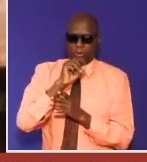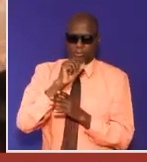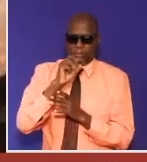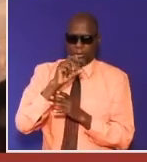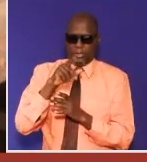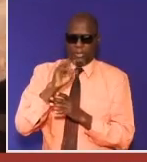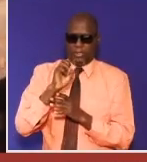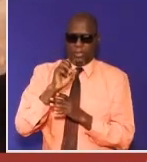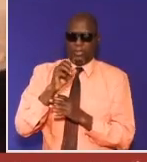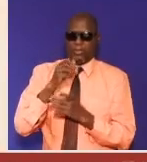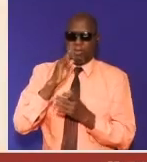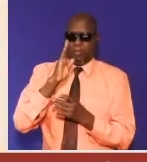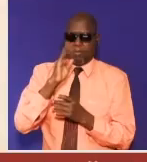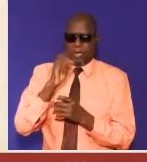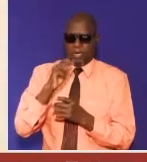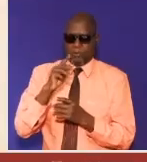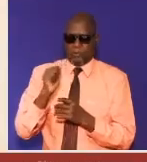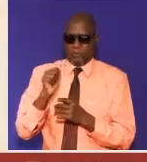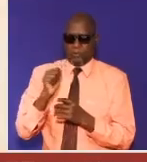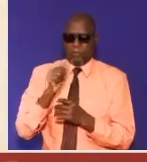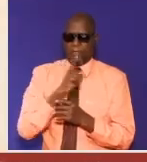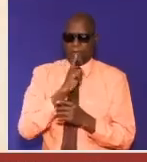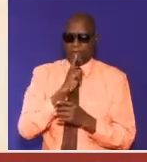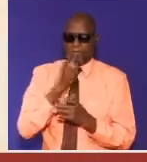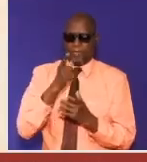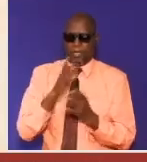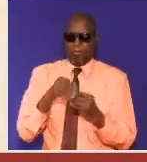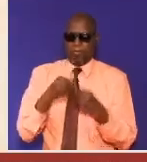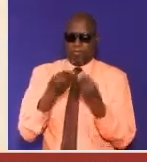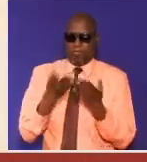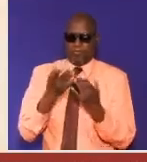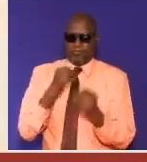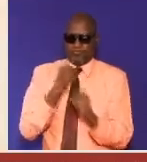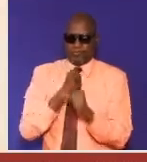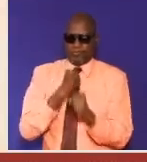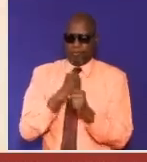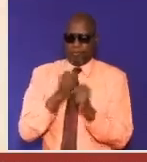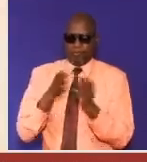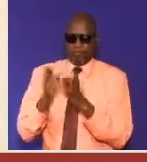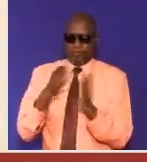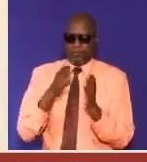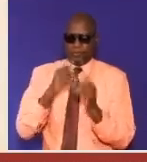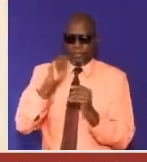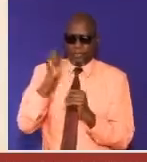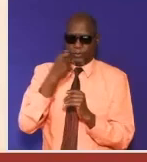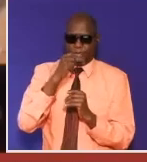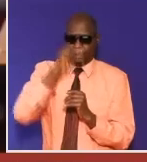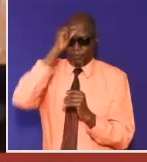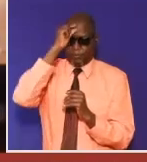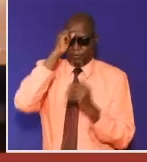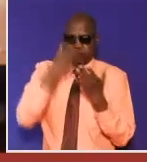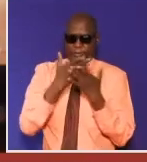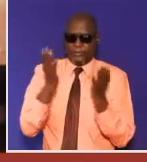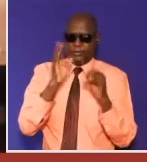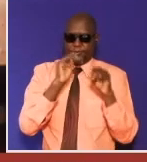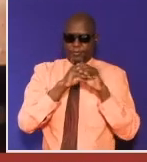Juakali and agricultural sector in efforts to provide employment opportunities to Kenyans. Any government that doesn't invest